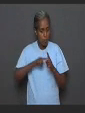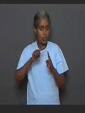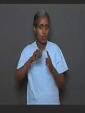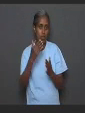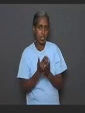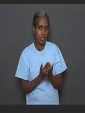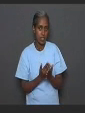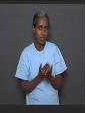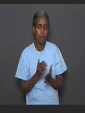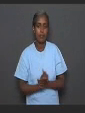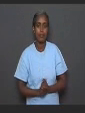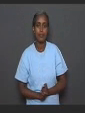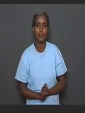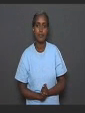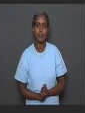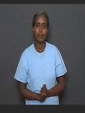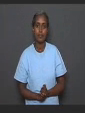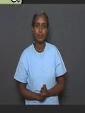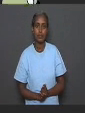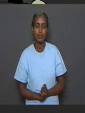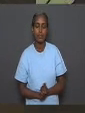Let's get back to our lesson.